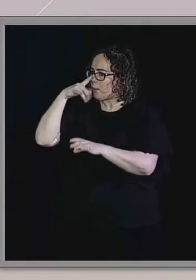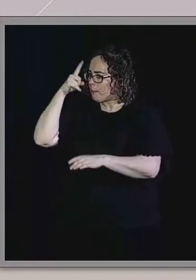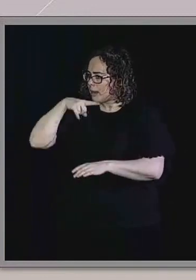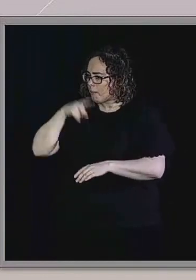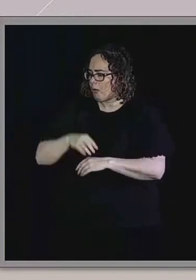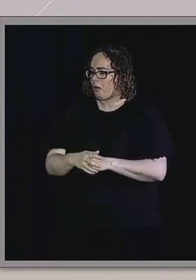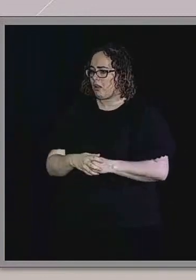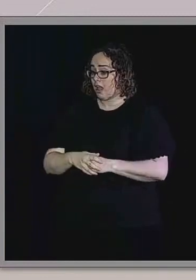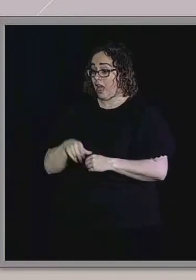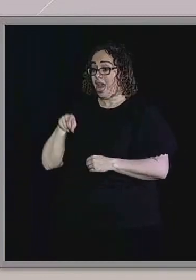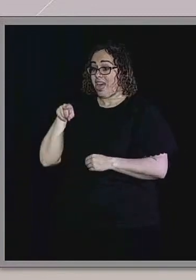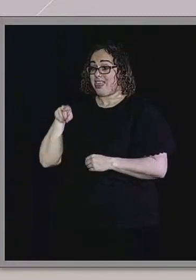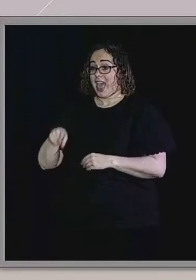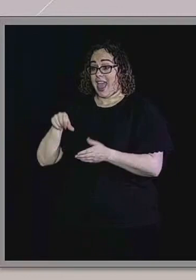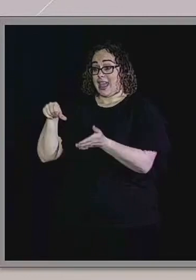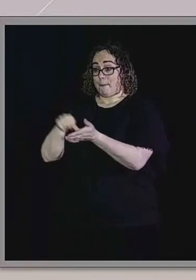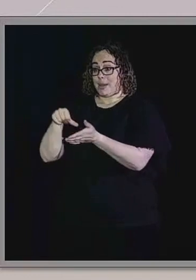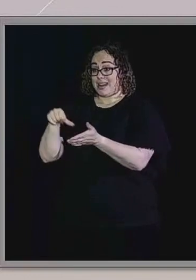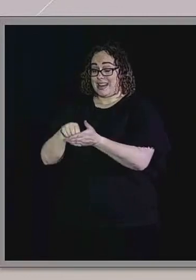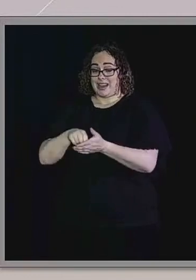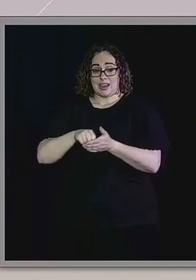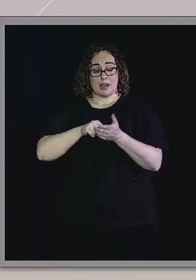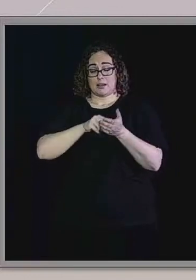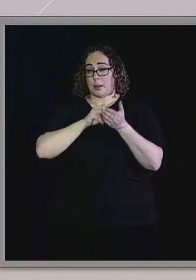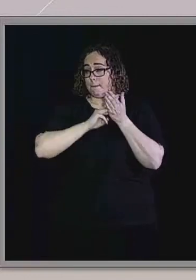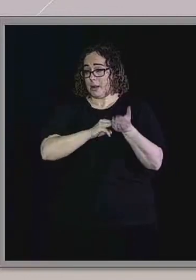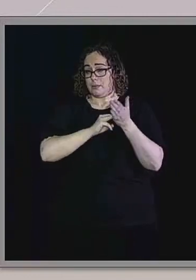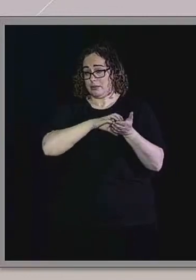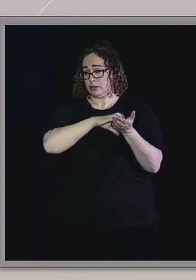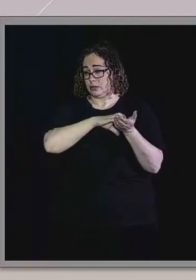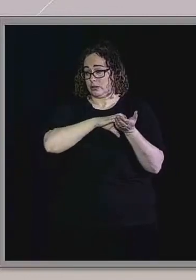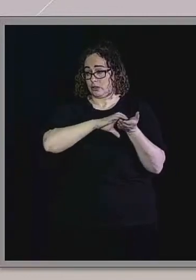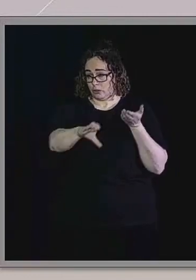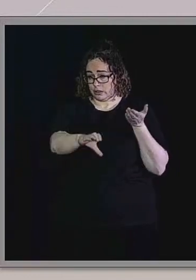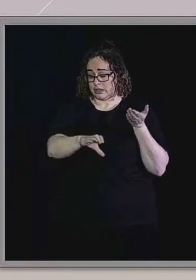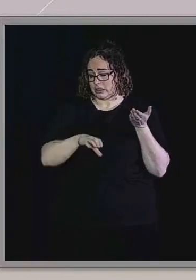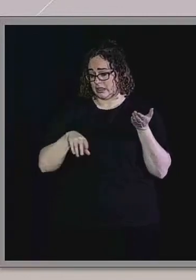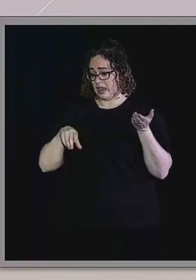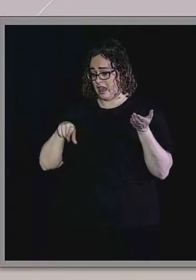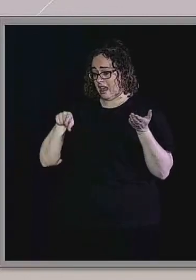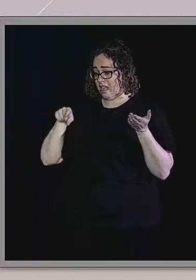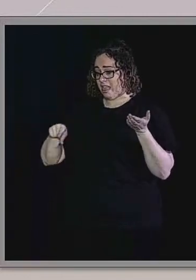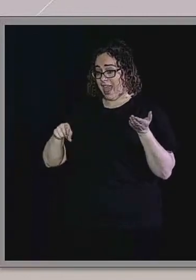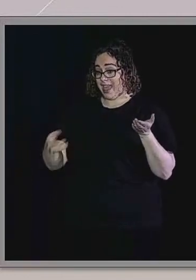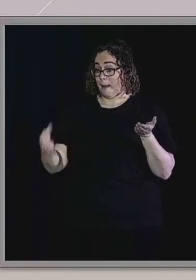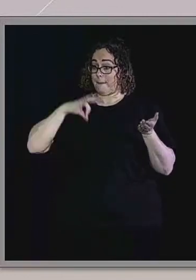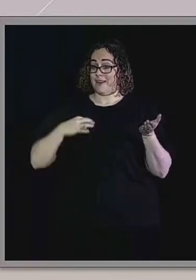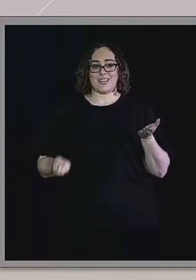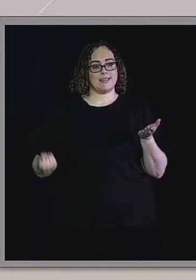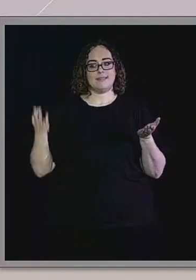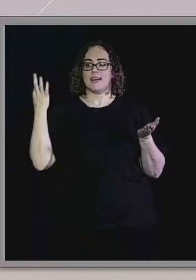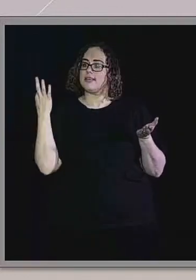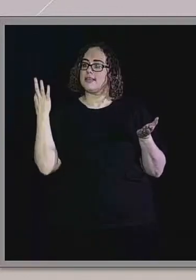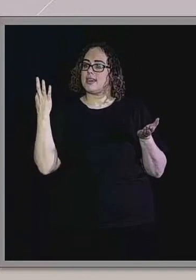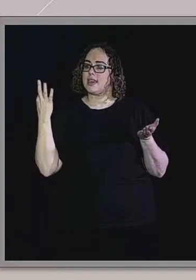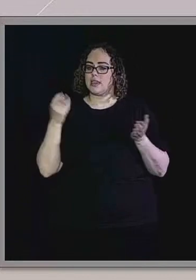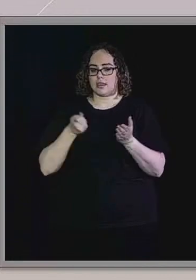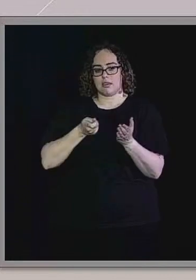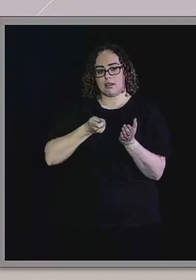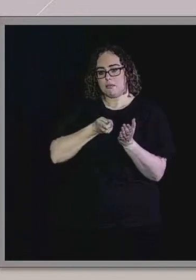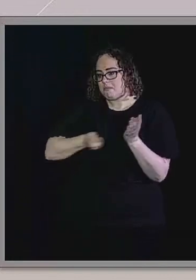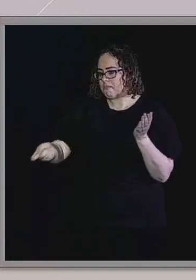$30 billion, they've actually had to cop some pretty dreadful kind of abuse, really. We had